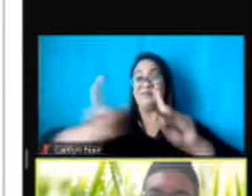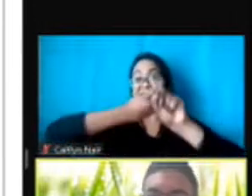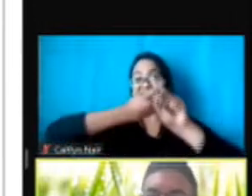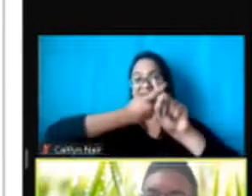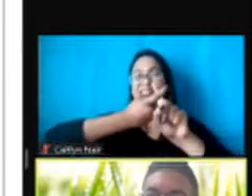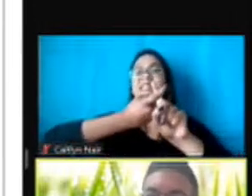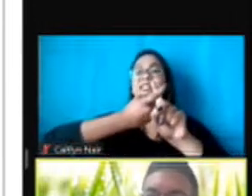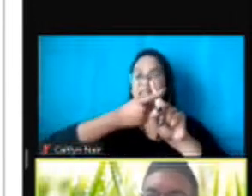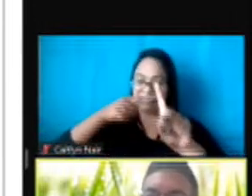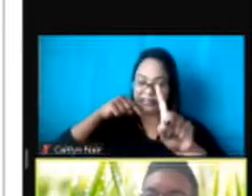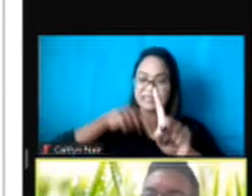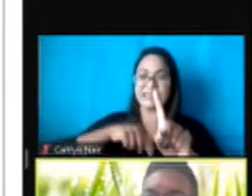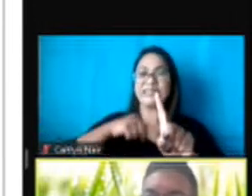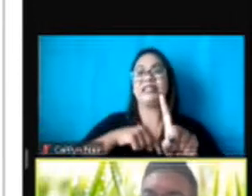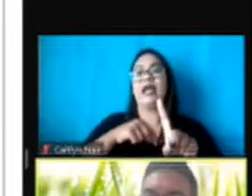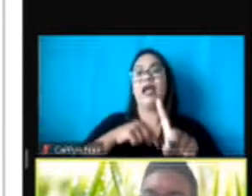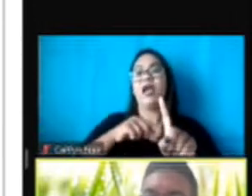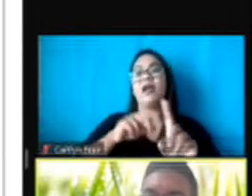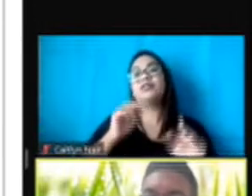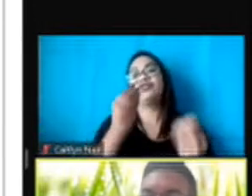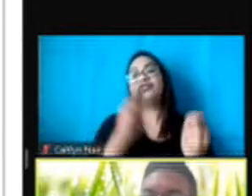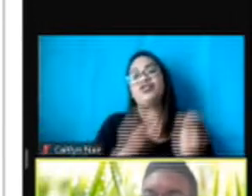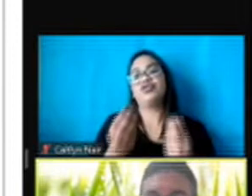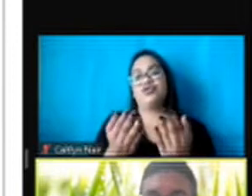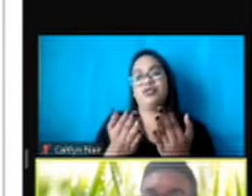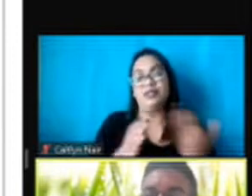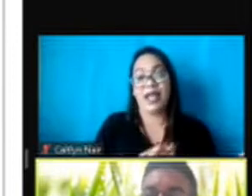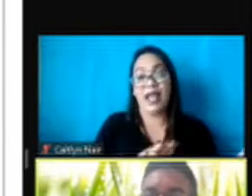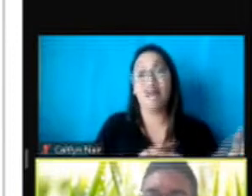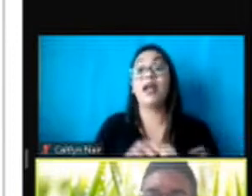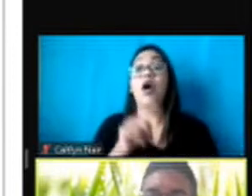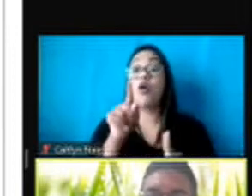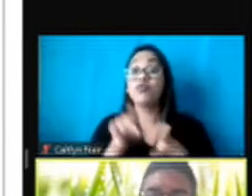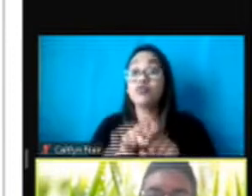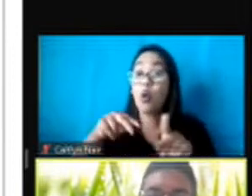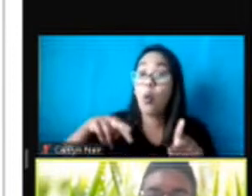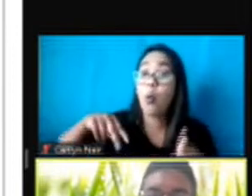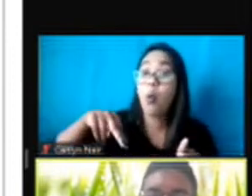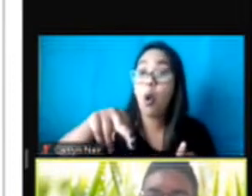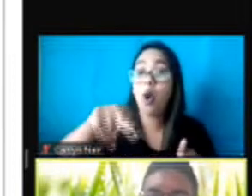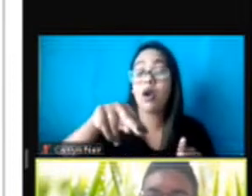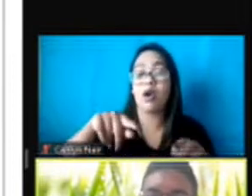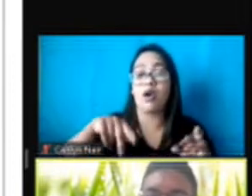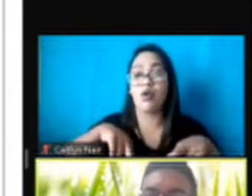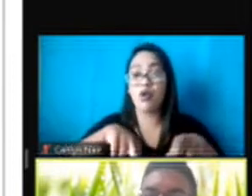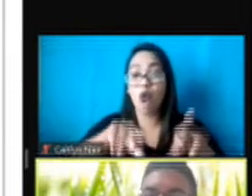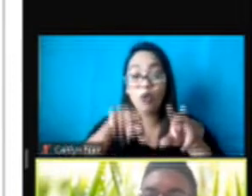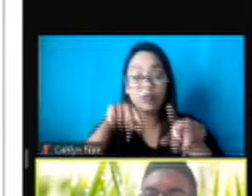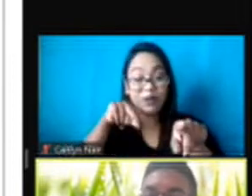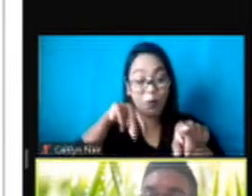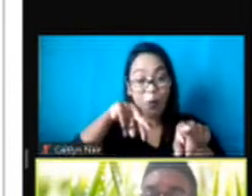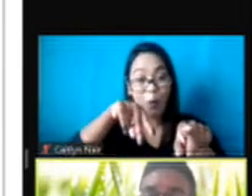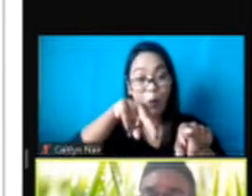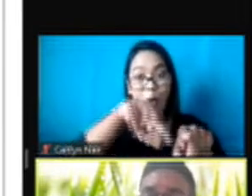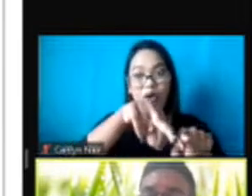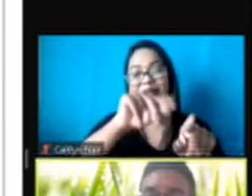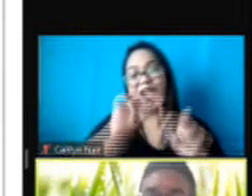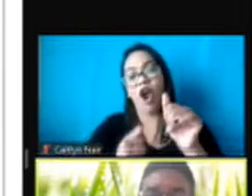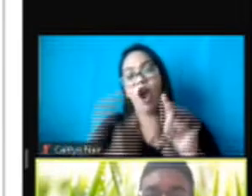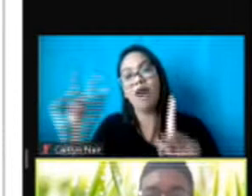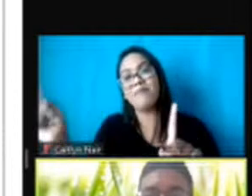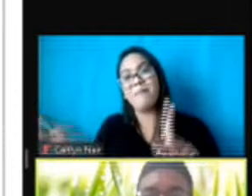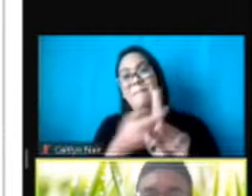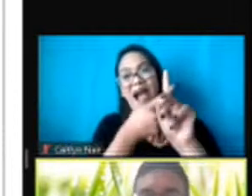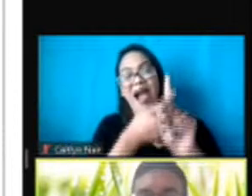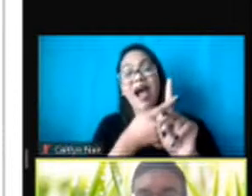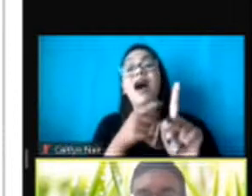on the roads being knocked because either they're not seen, they're not aware of what is around them when they're crossing the road, or because